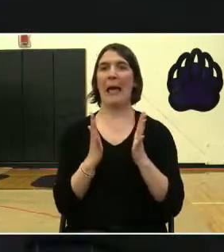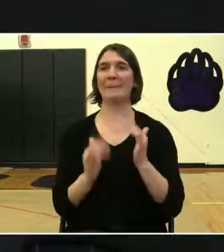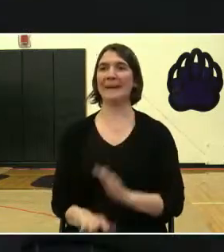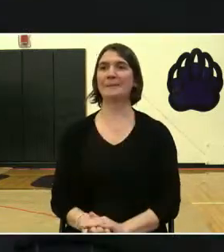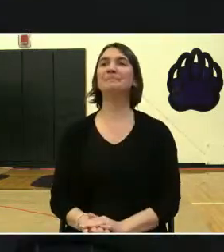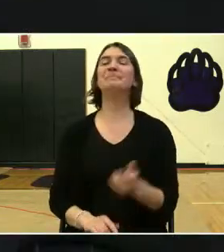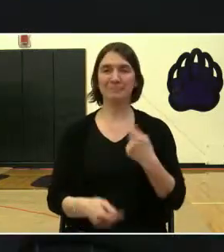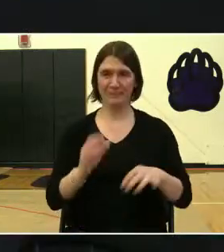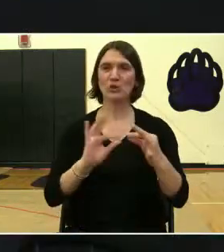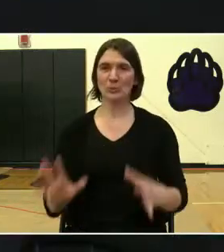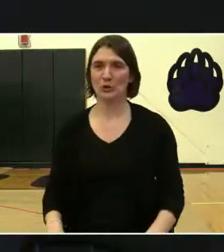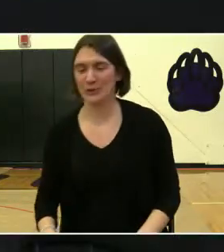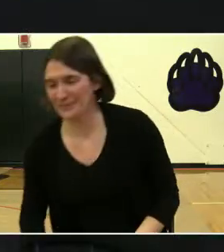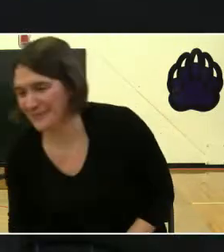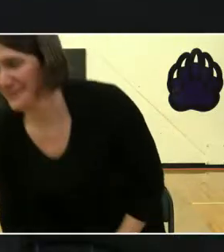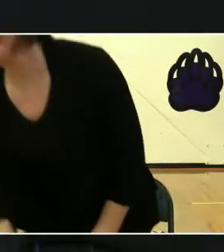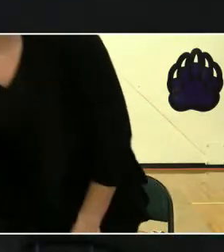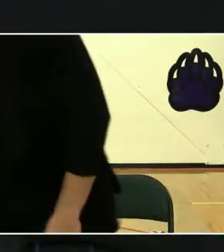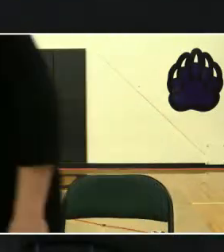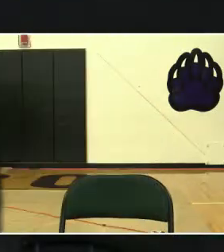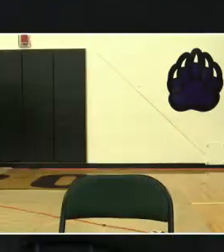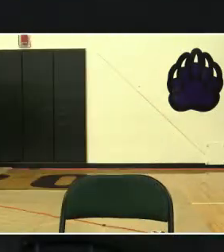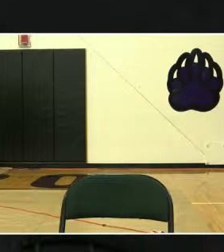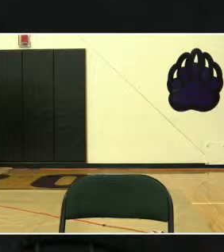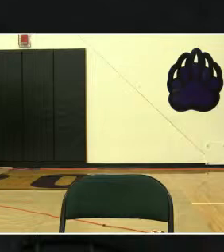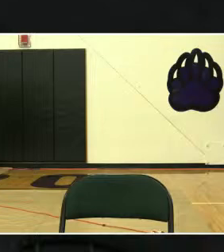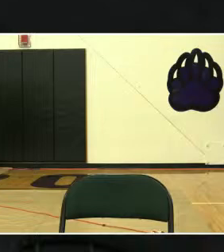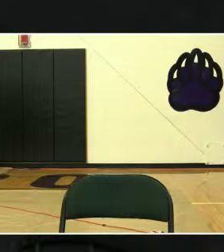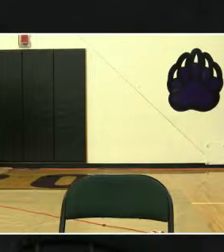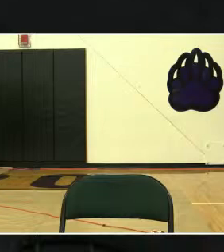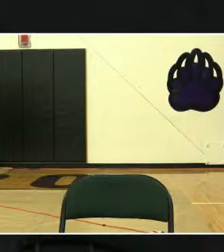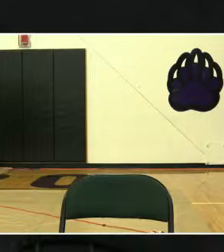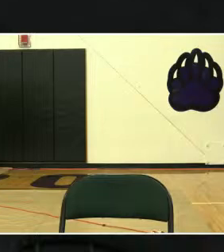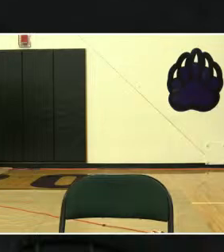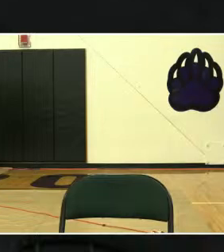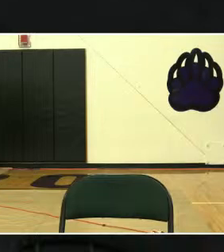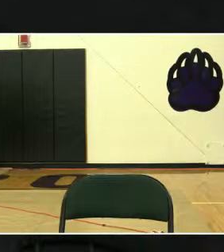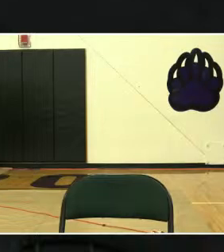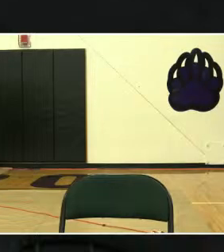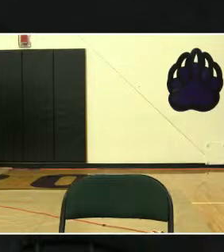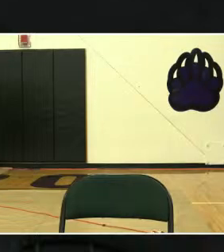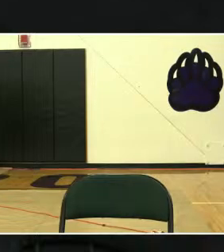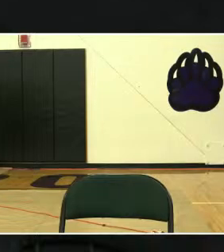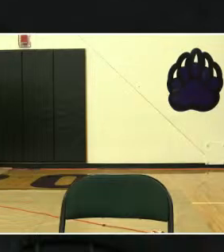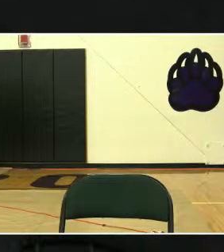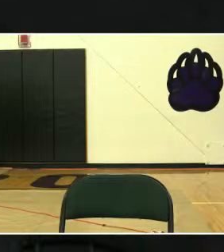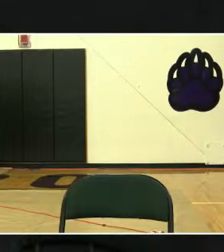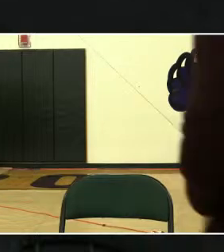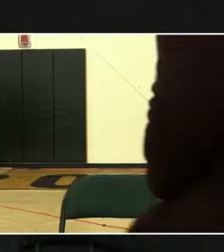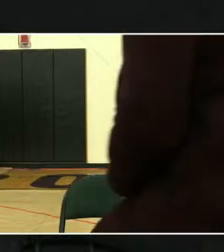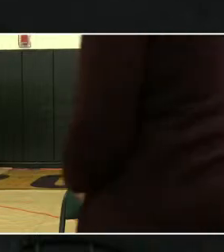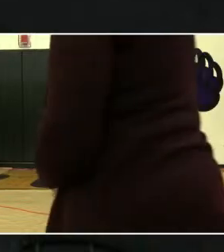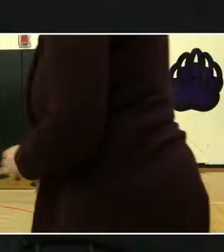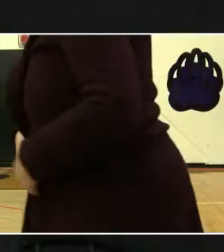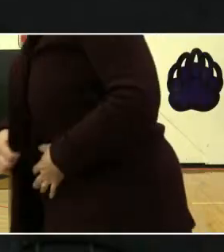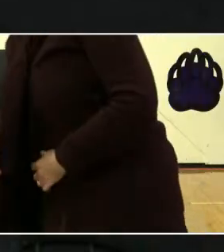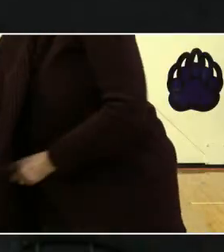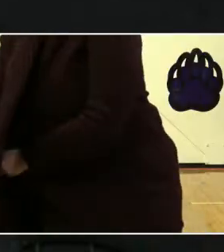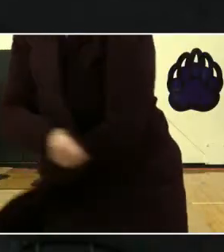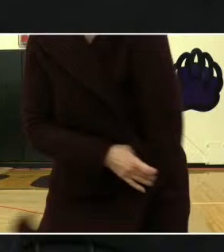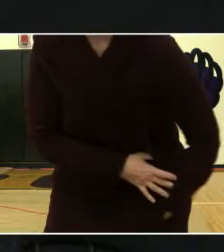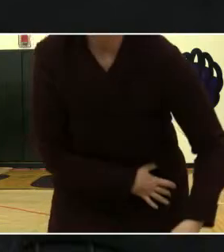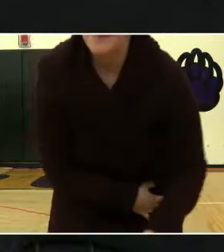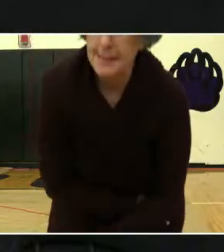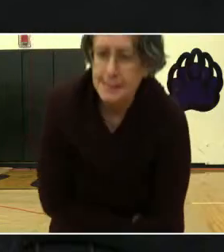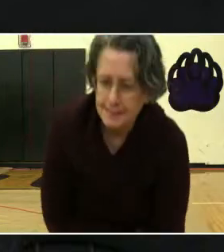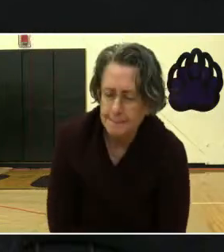diminished please no clapping unless we're all are going to have booing the inquiry about lunch has to do whether